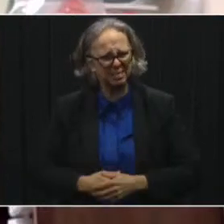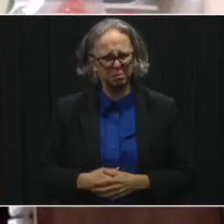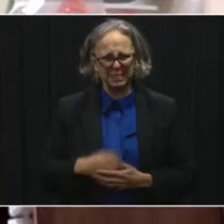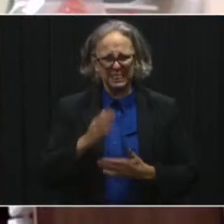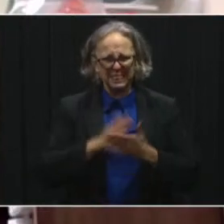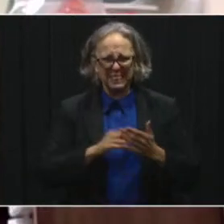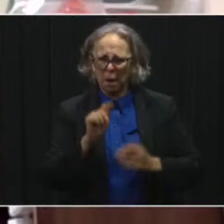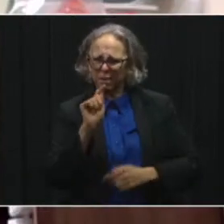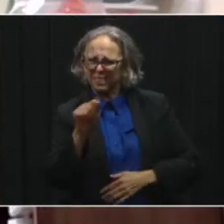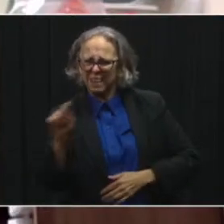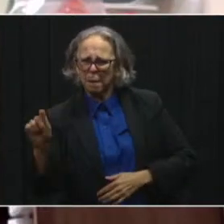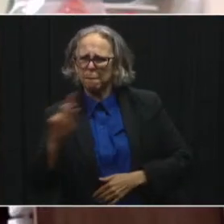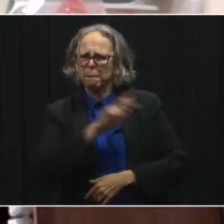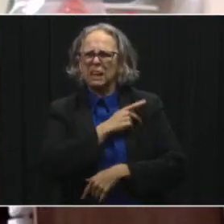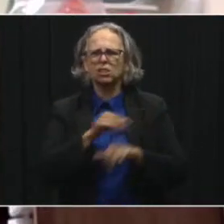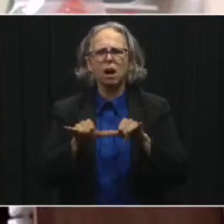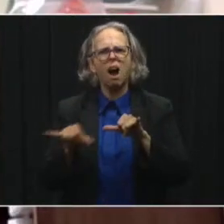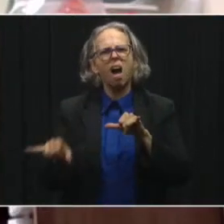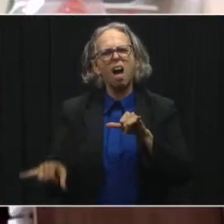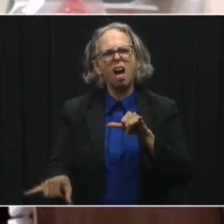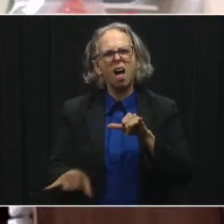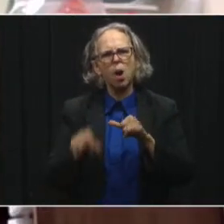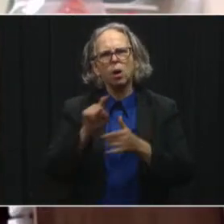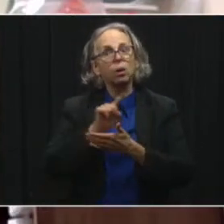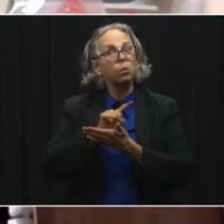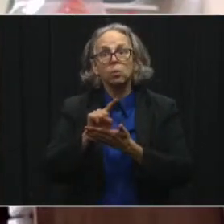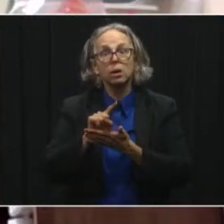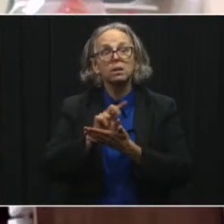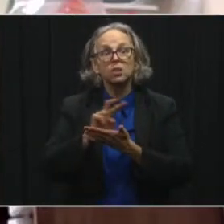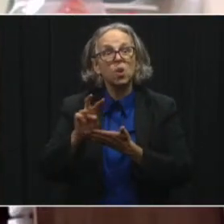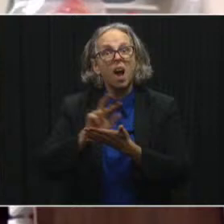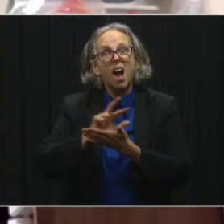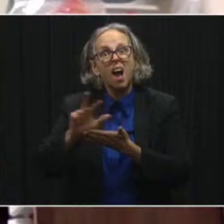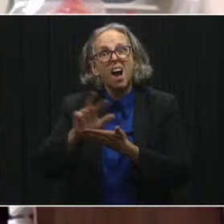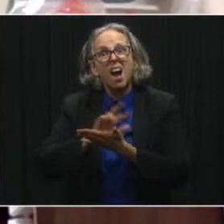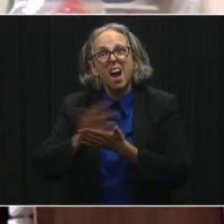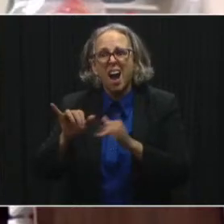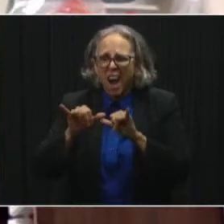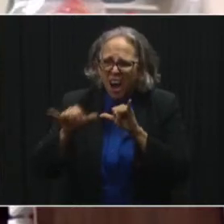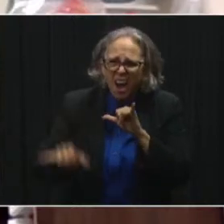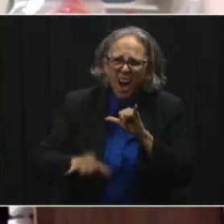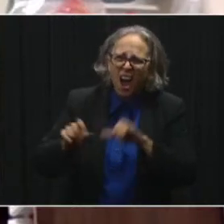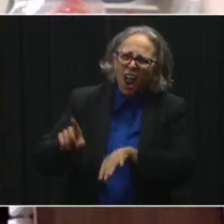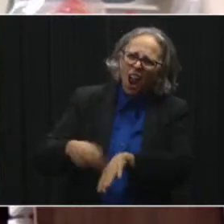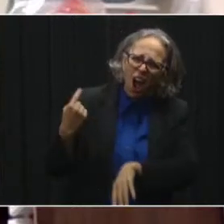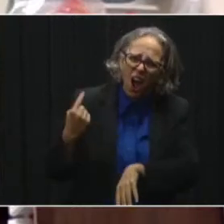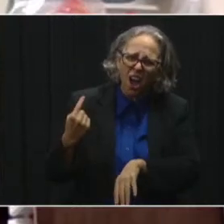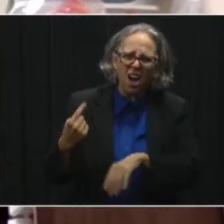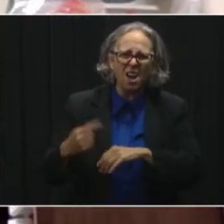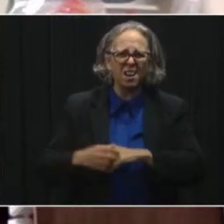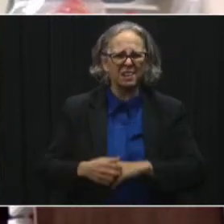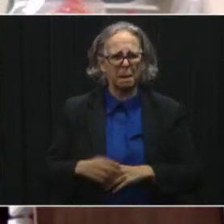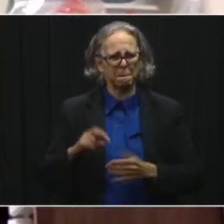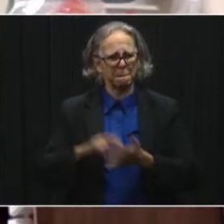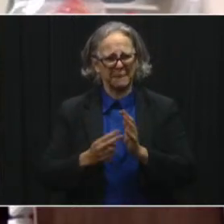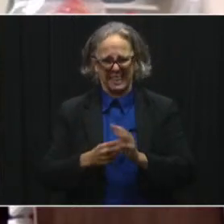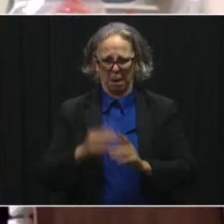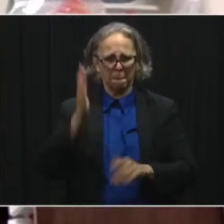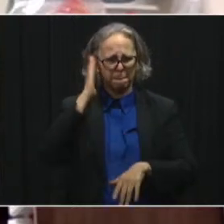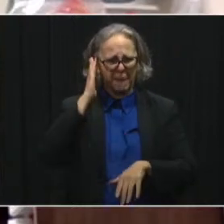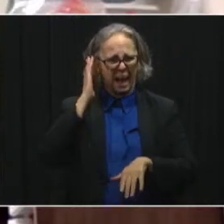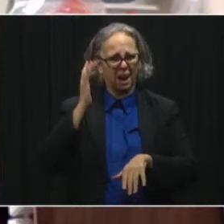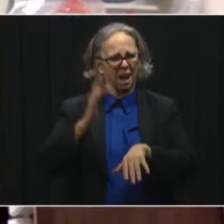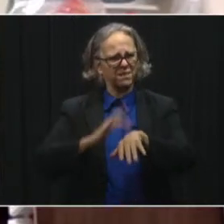here weeks on end. So those patients are long-term stays in the ICU. So having beds available for those